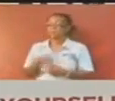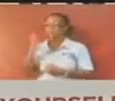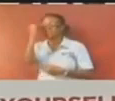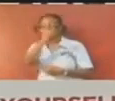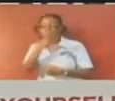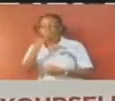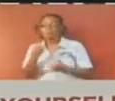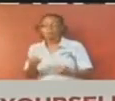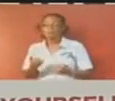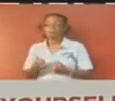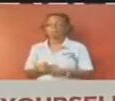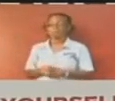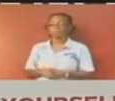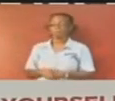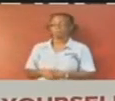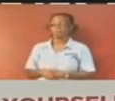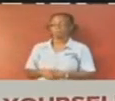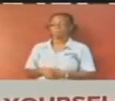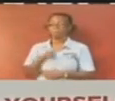agenda.